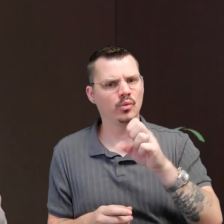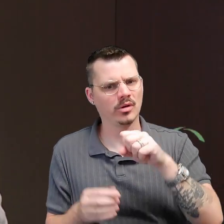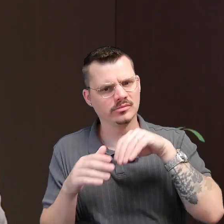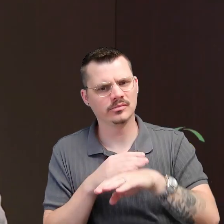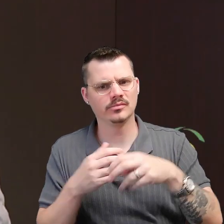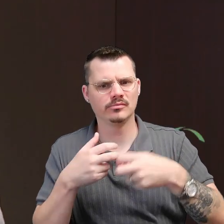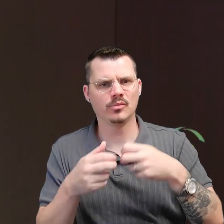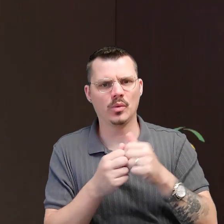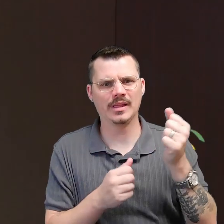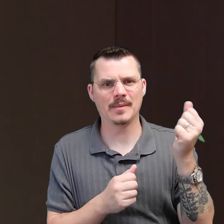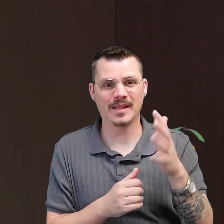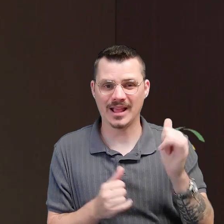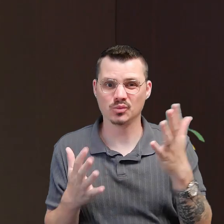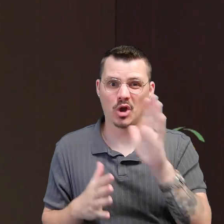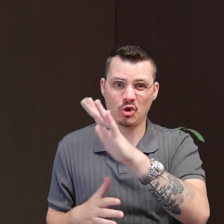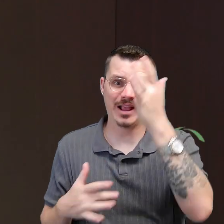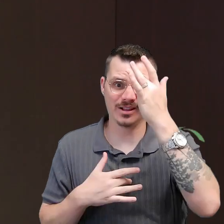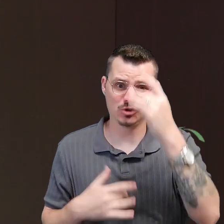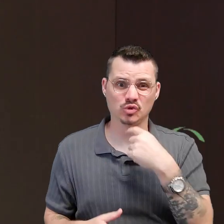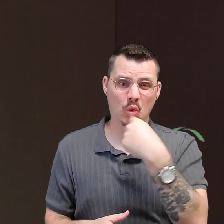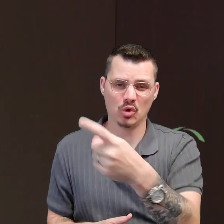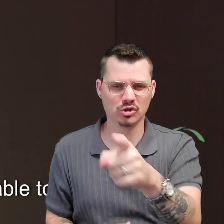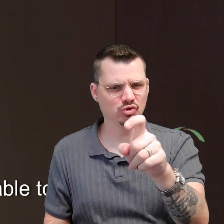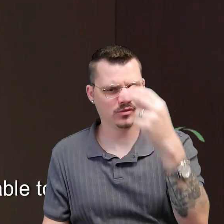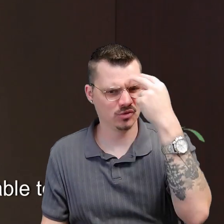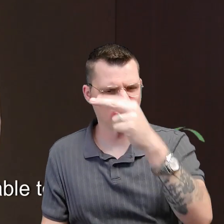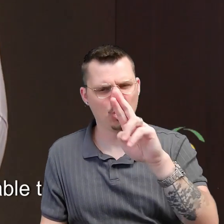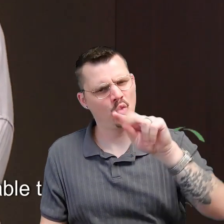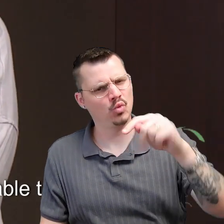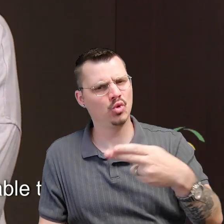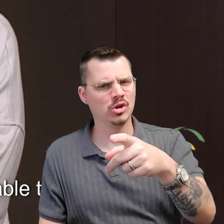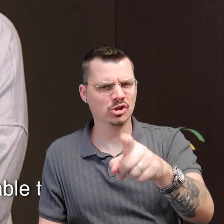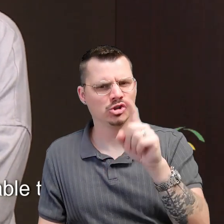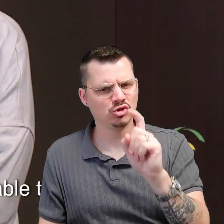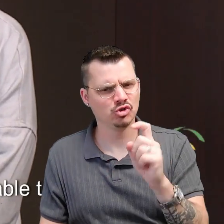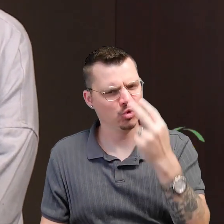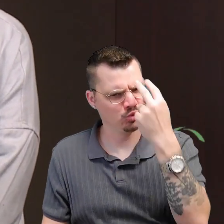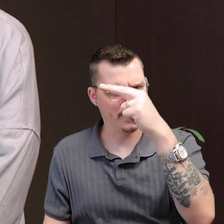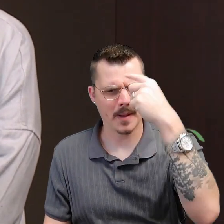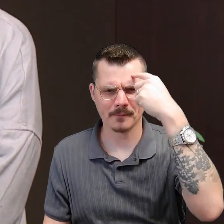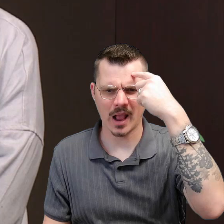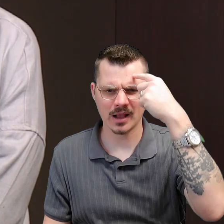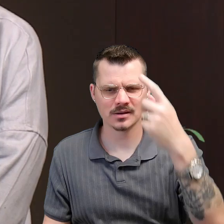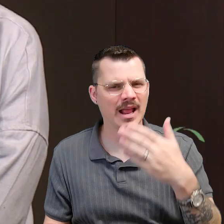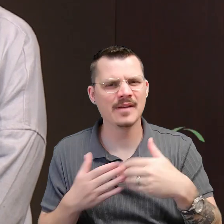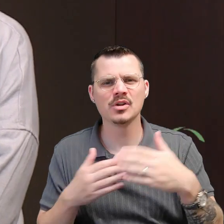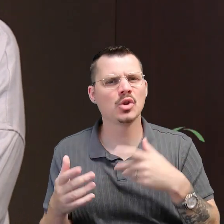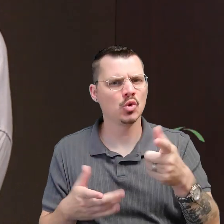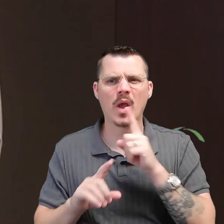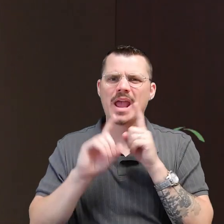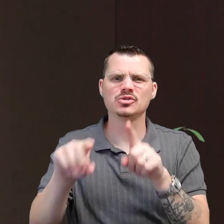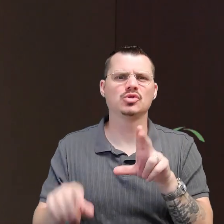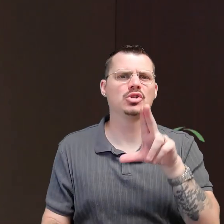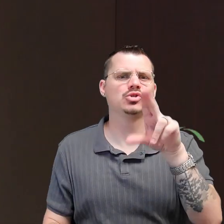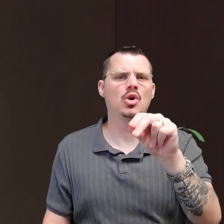trouble with gambling. That's what her illness told her. That Ruth, she should have been able to read your mind. Even though you said